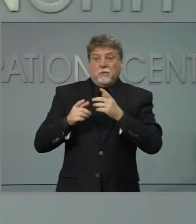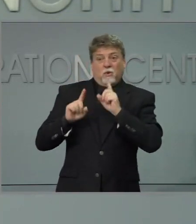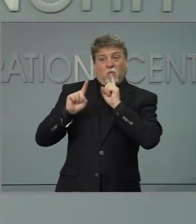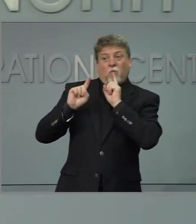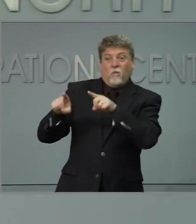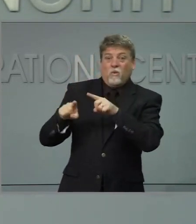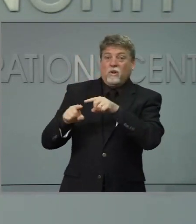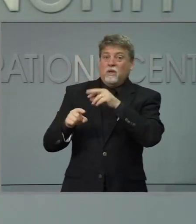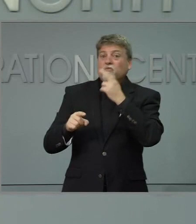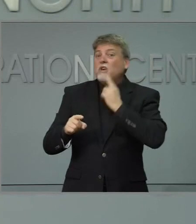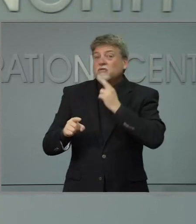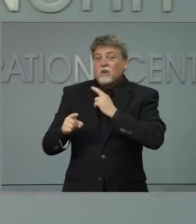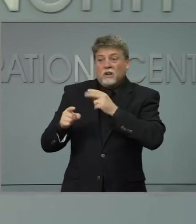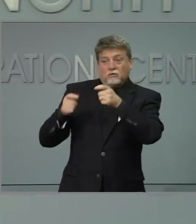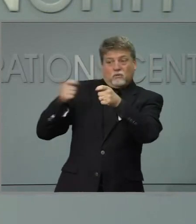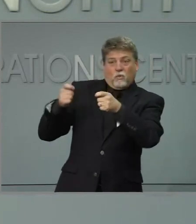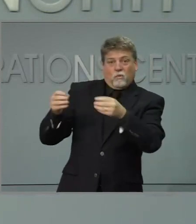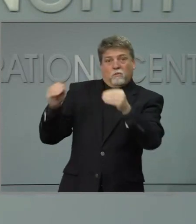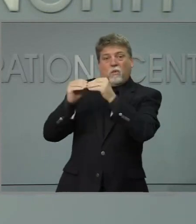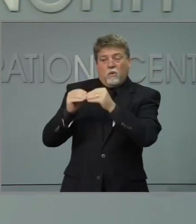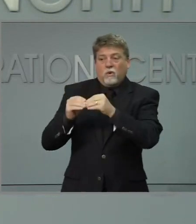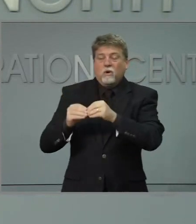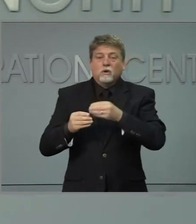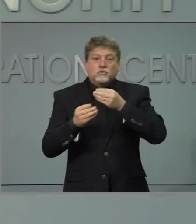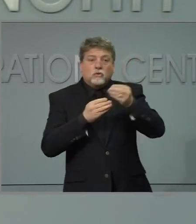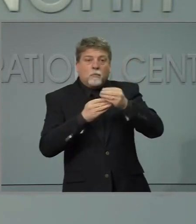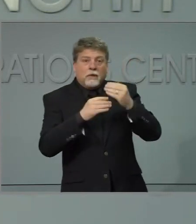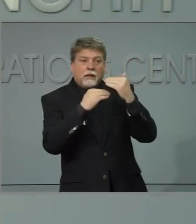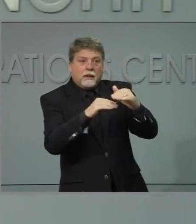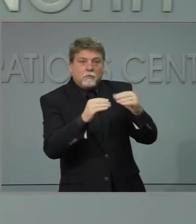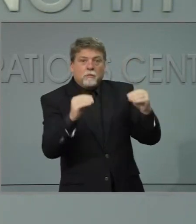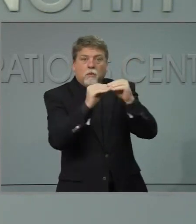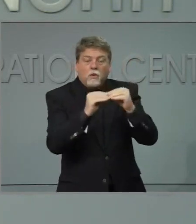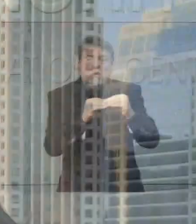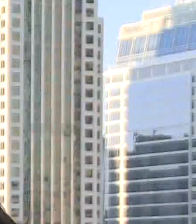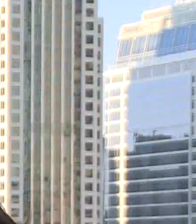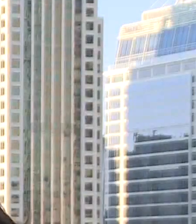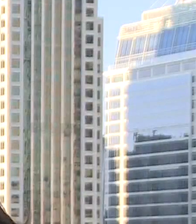dining, entertainment facilities, or shopping and retail capacity.